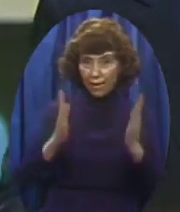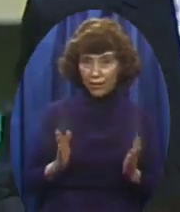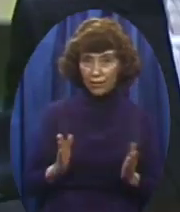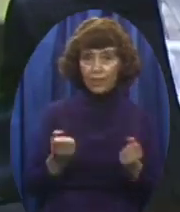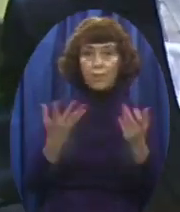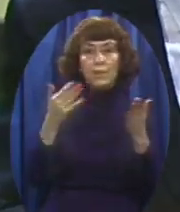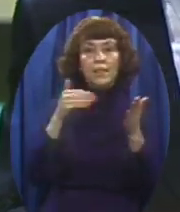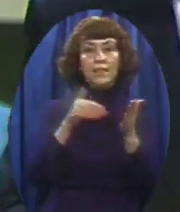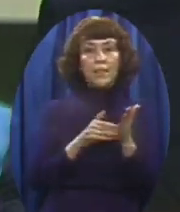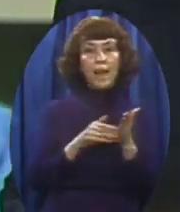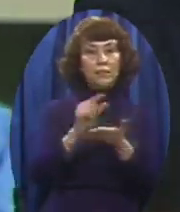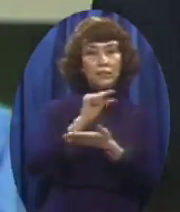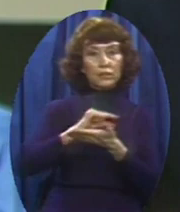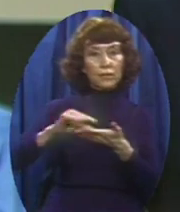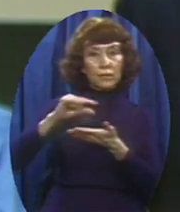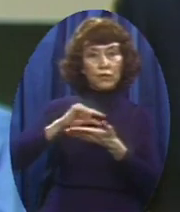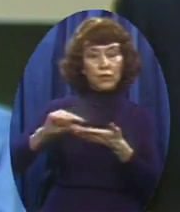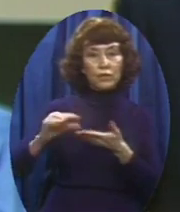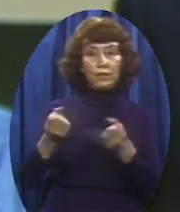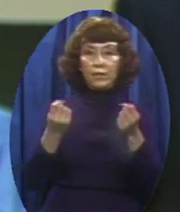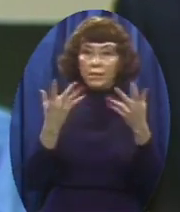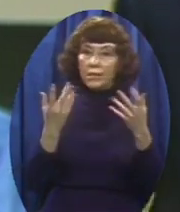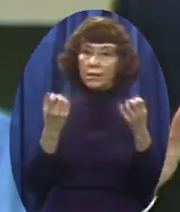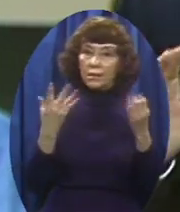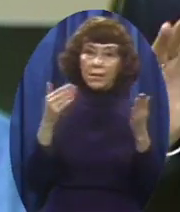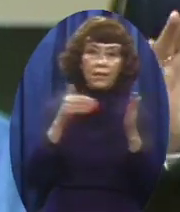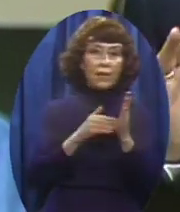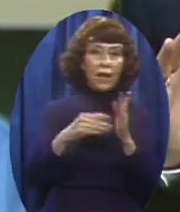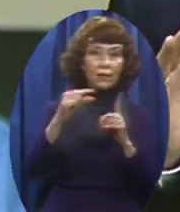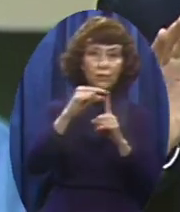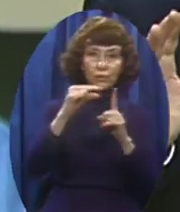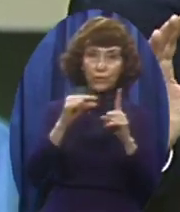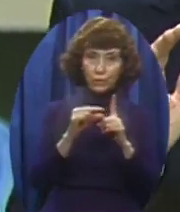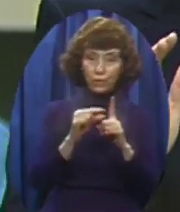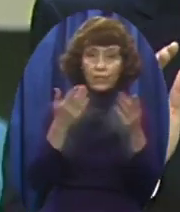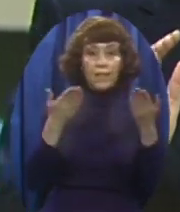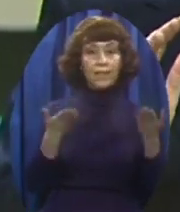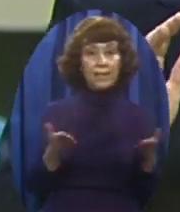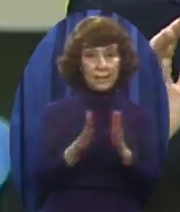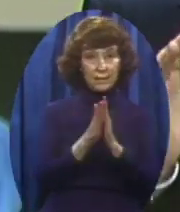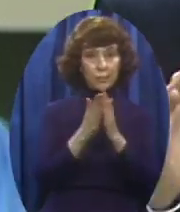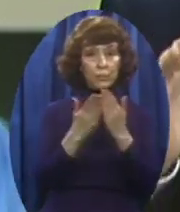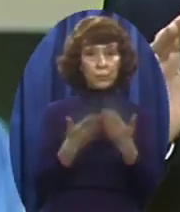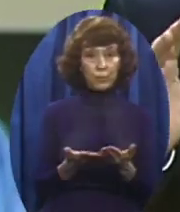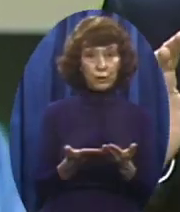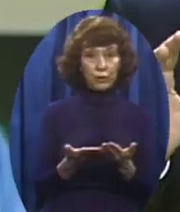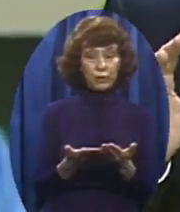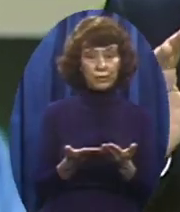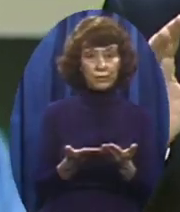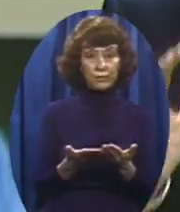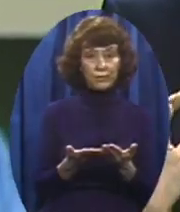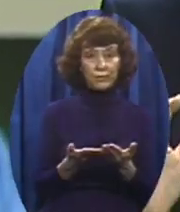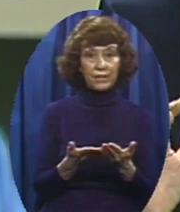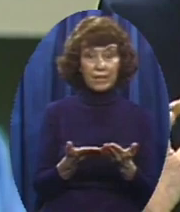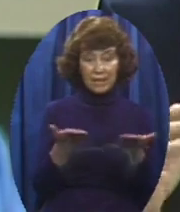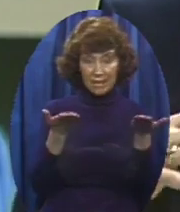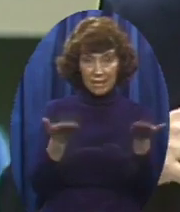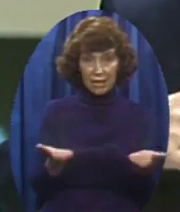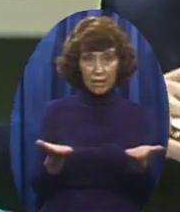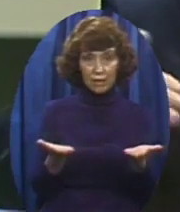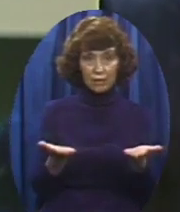thousands of verses and scores of thousands of words. This book, as we have it in present